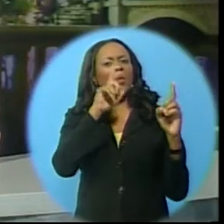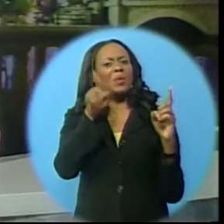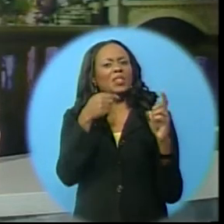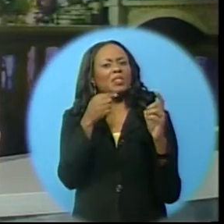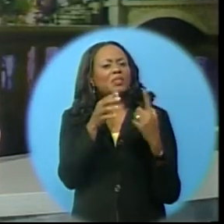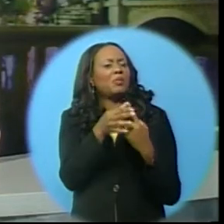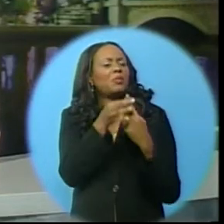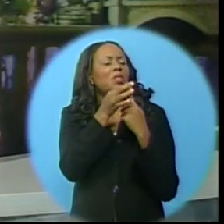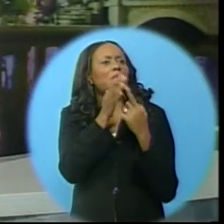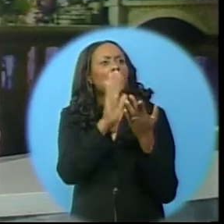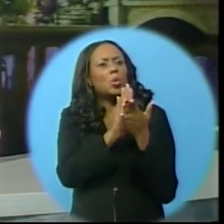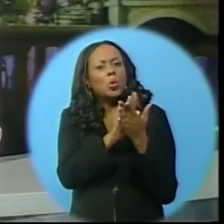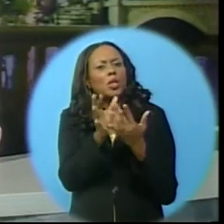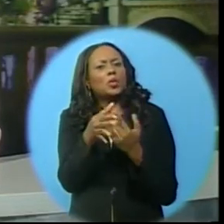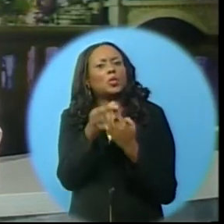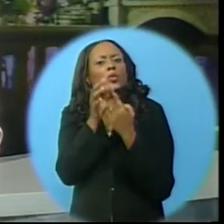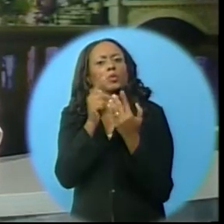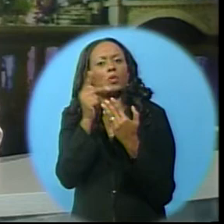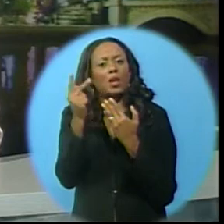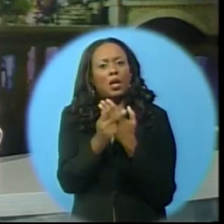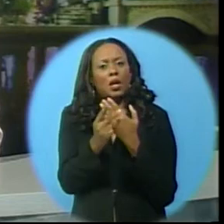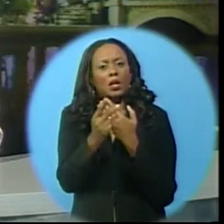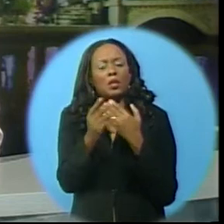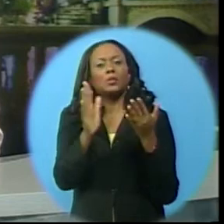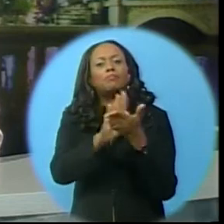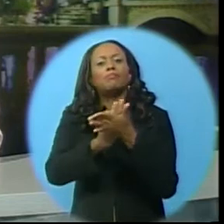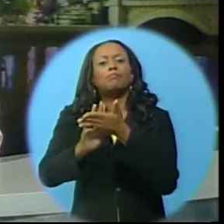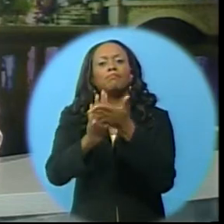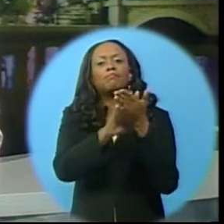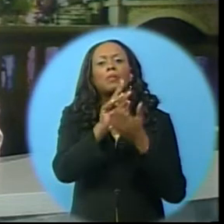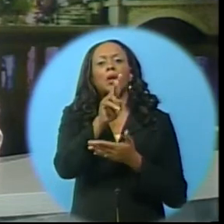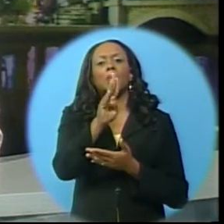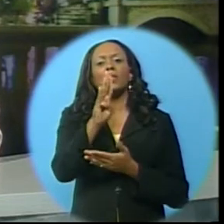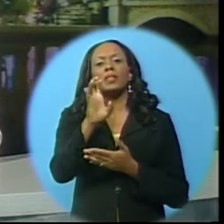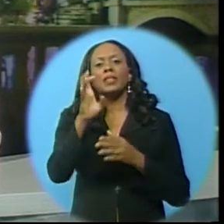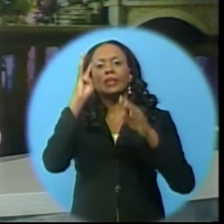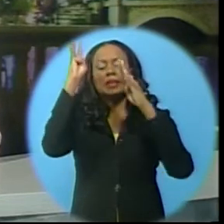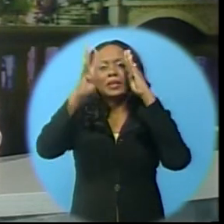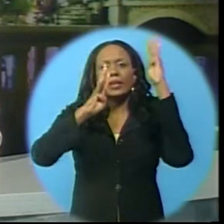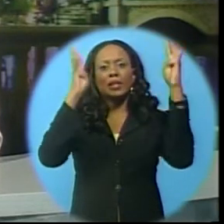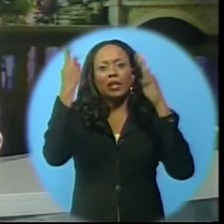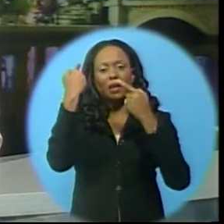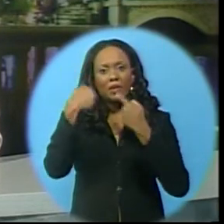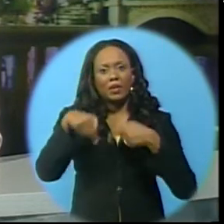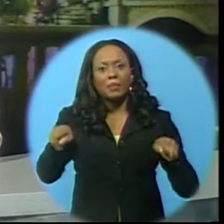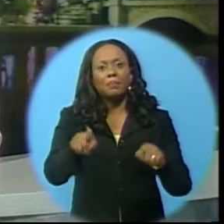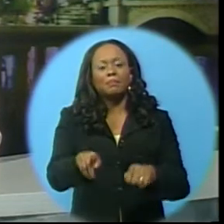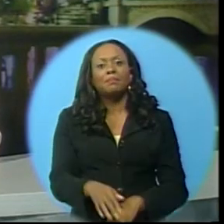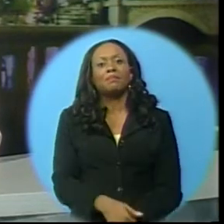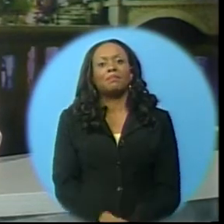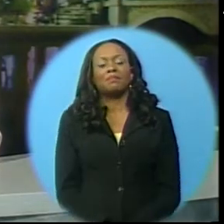picking a school or a program. She therefore lauded the RBC's input into the initiative.